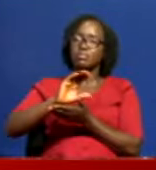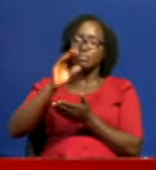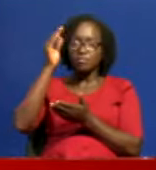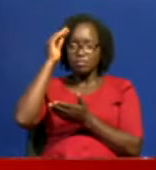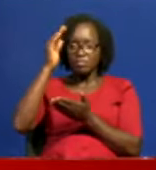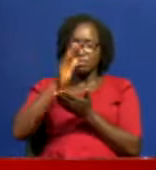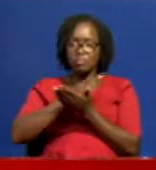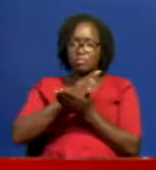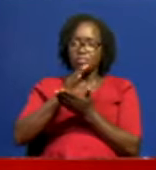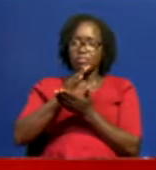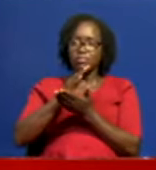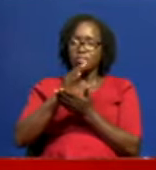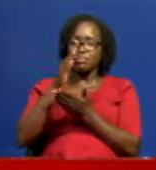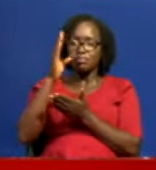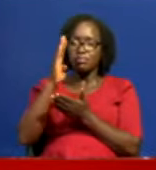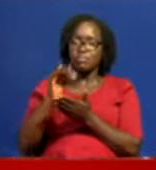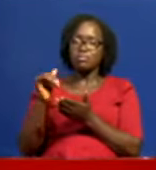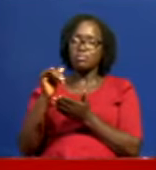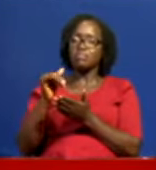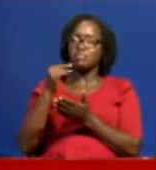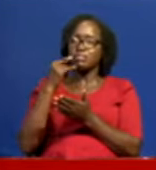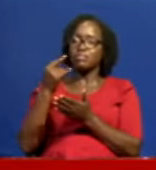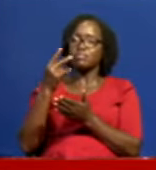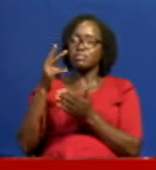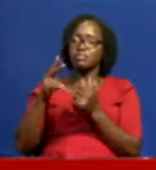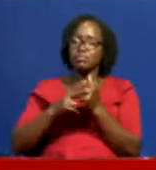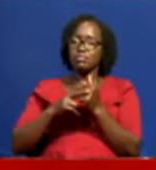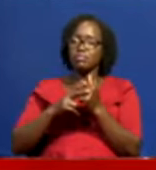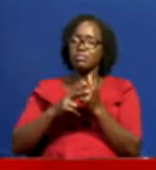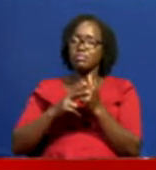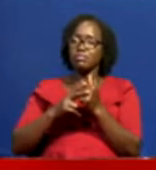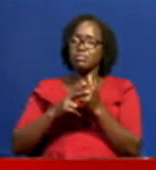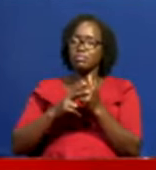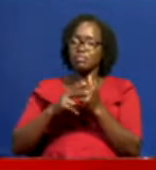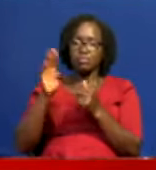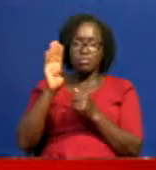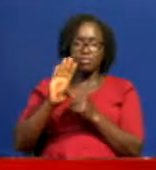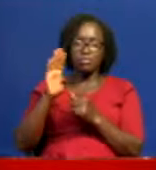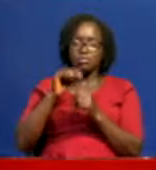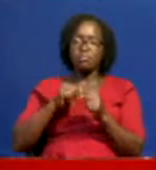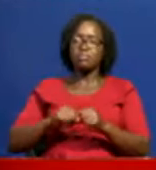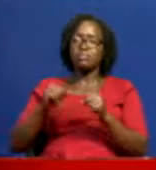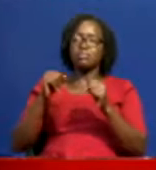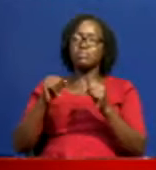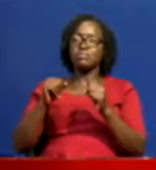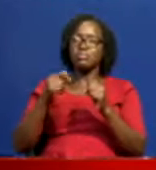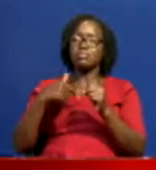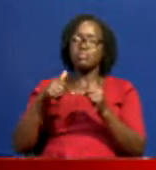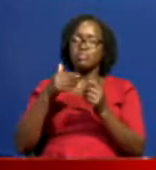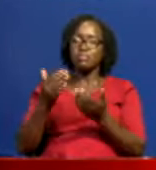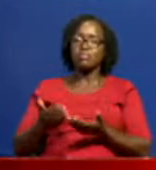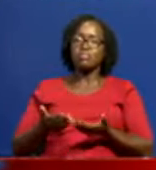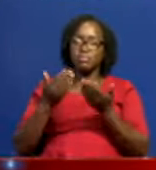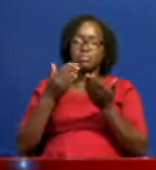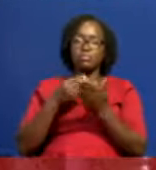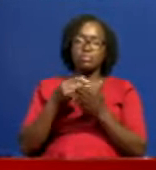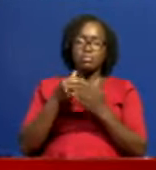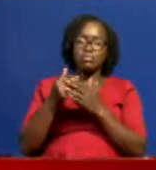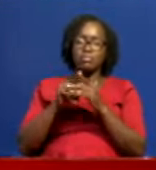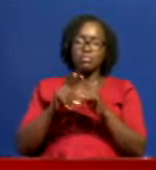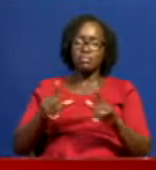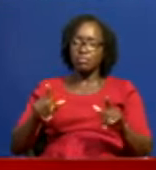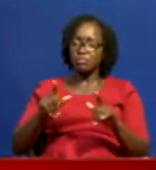education sector by Kenya shillings 127 billion, which enabled us enhanced capitation for our